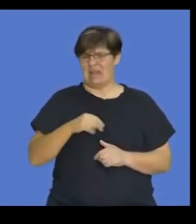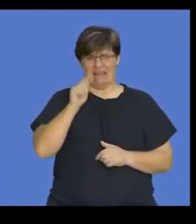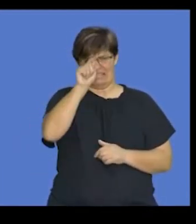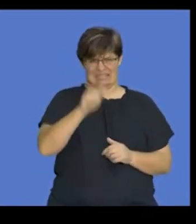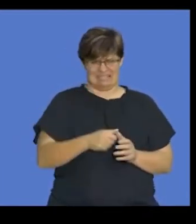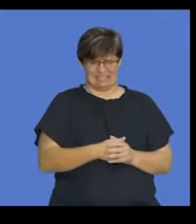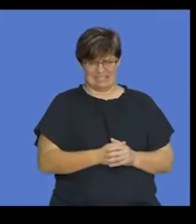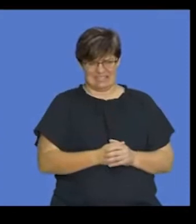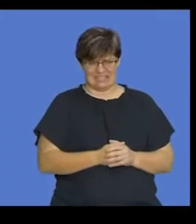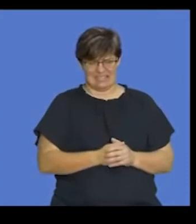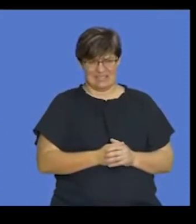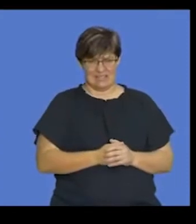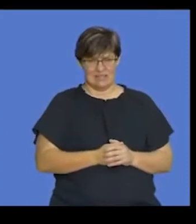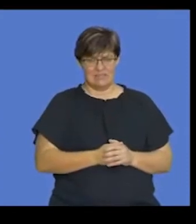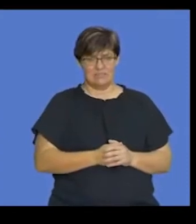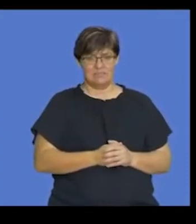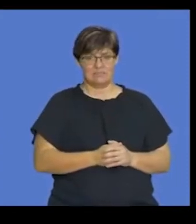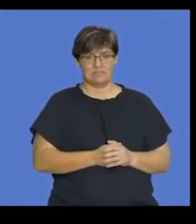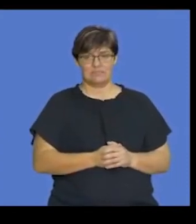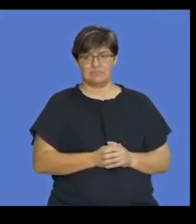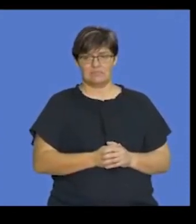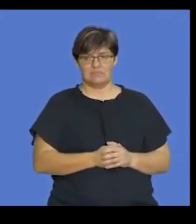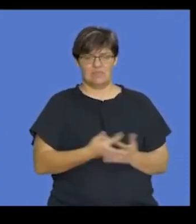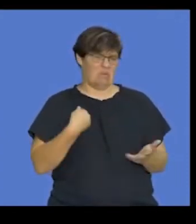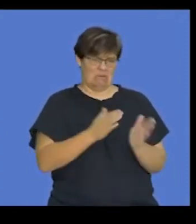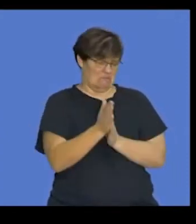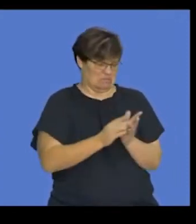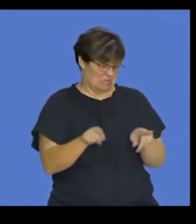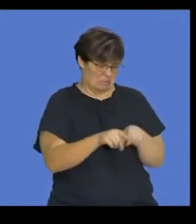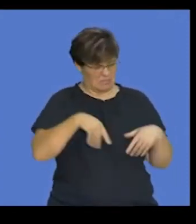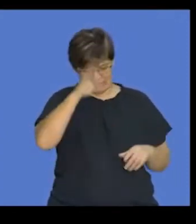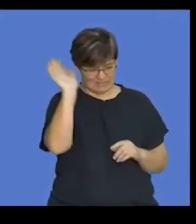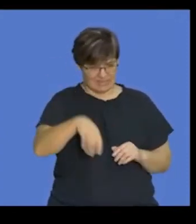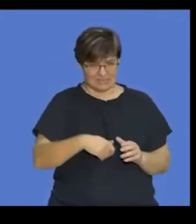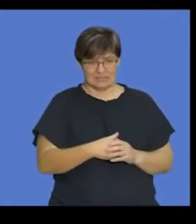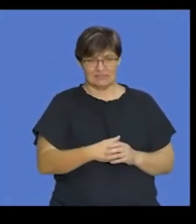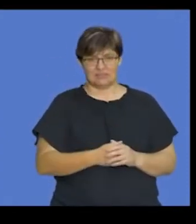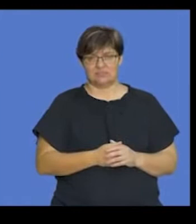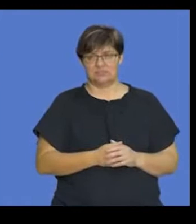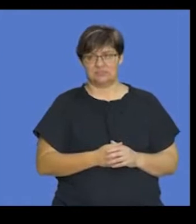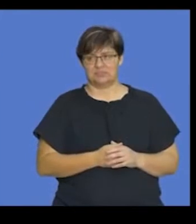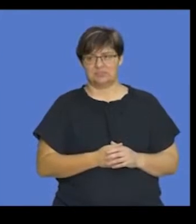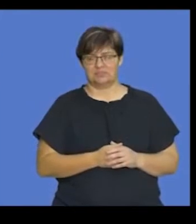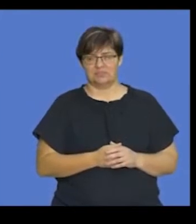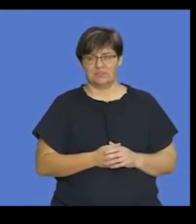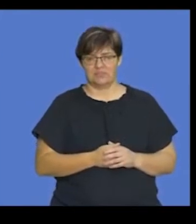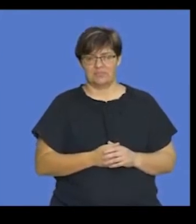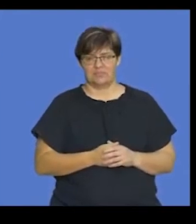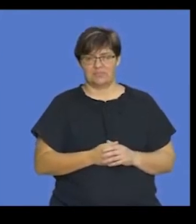force. I don't like fractions. I don't like friction really either, but that's besides the